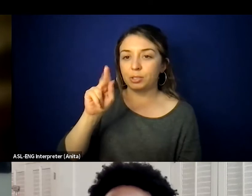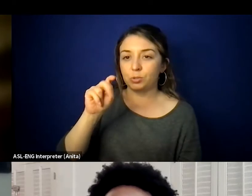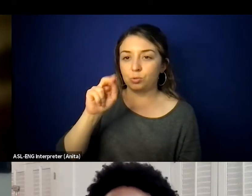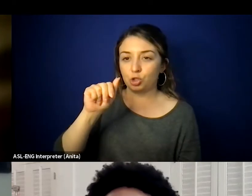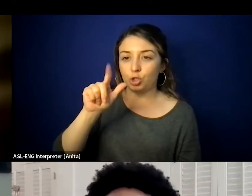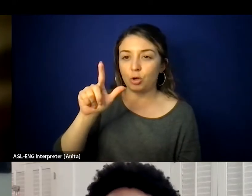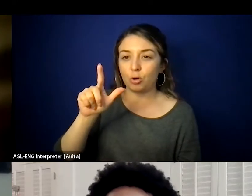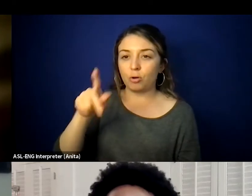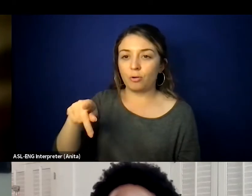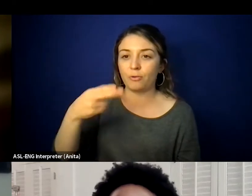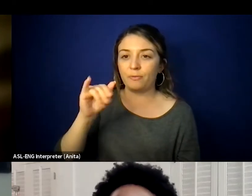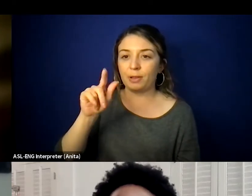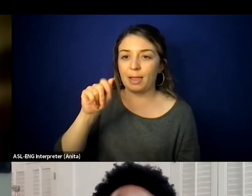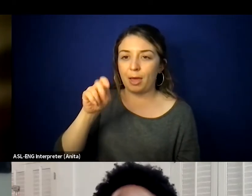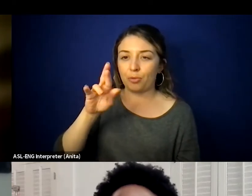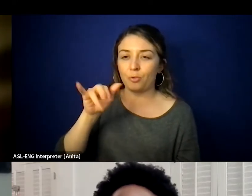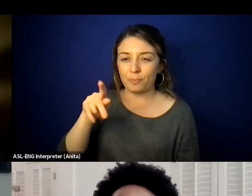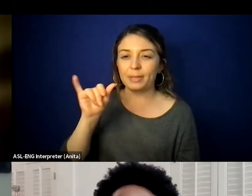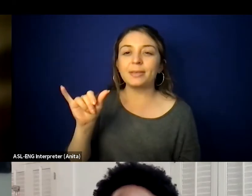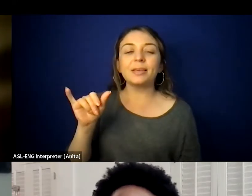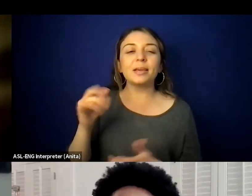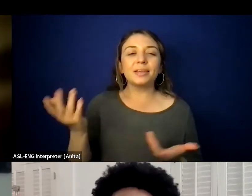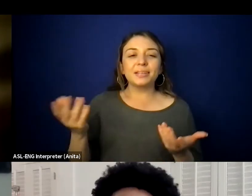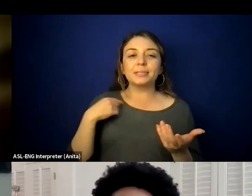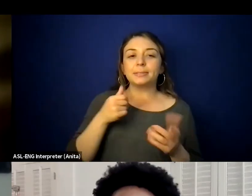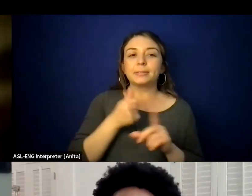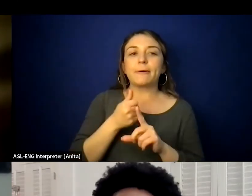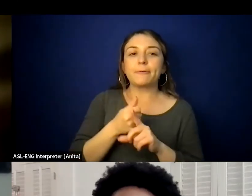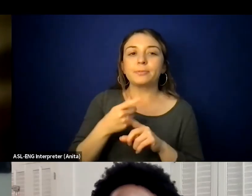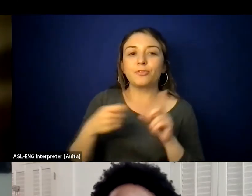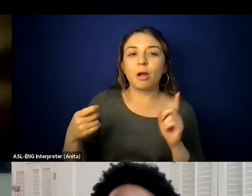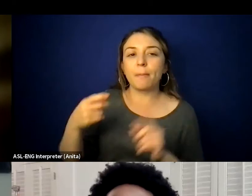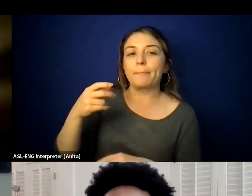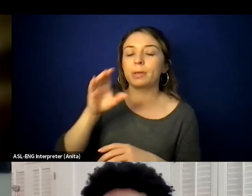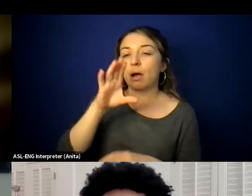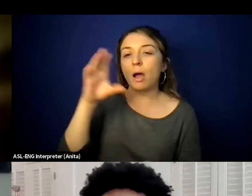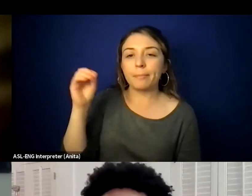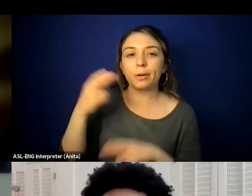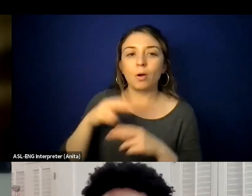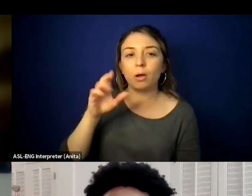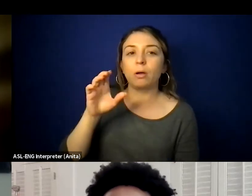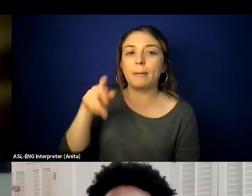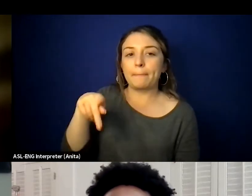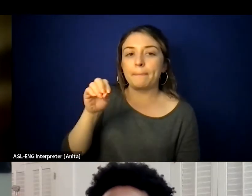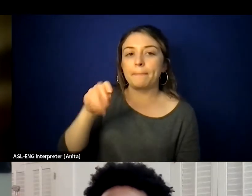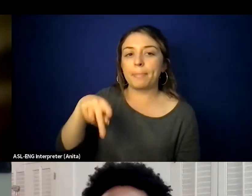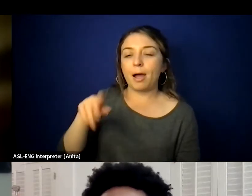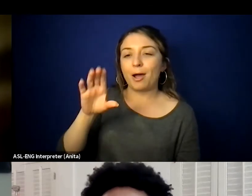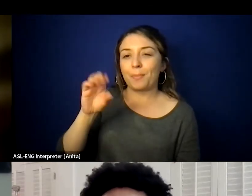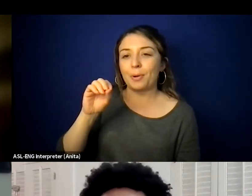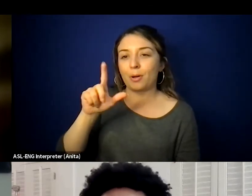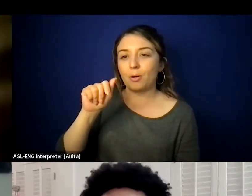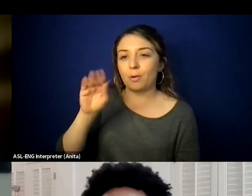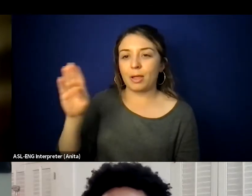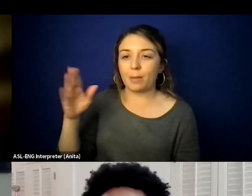Culture Collaborative, which is a philanthropic fund a learning community working to transform